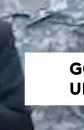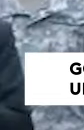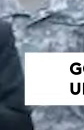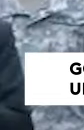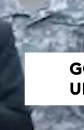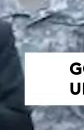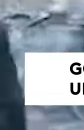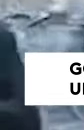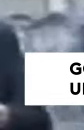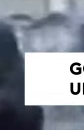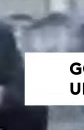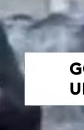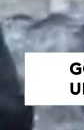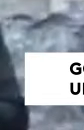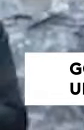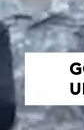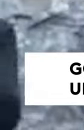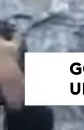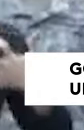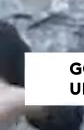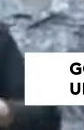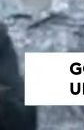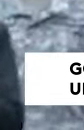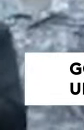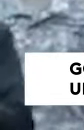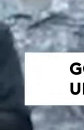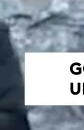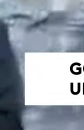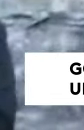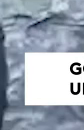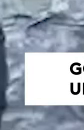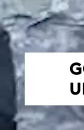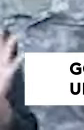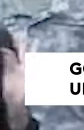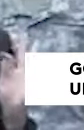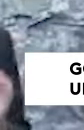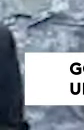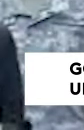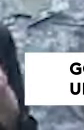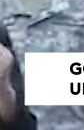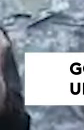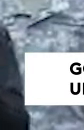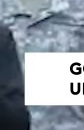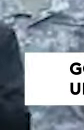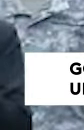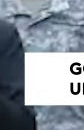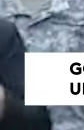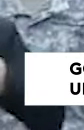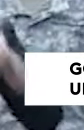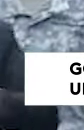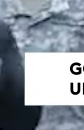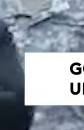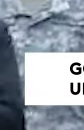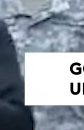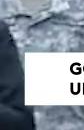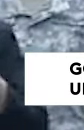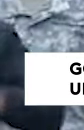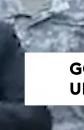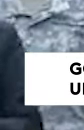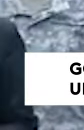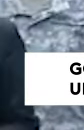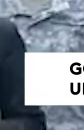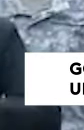help respond. There's going to be more that's done just in the emergency response with our